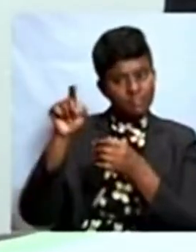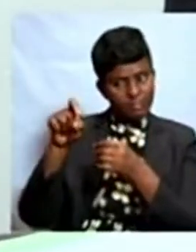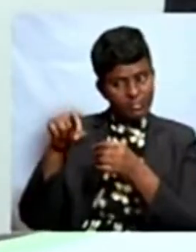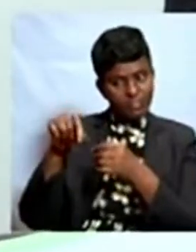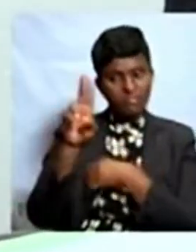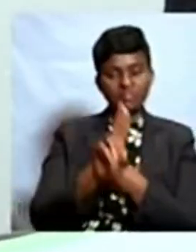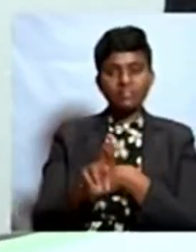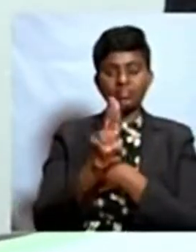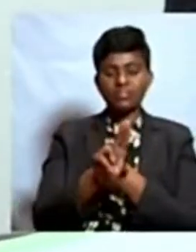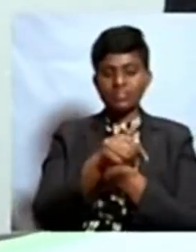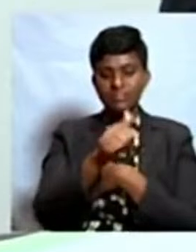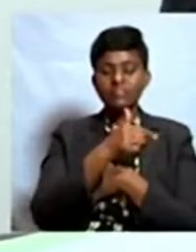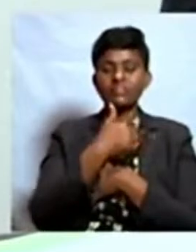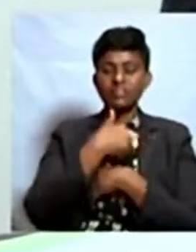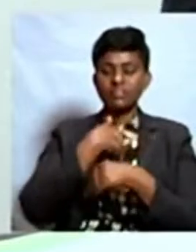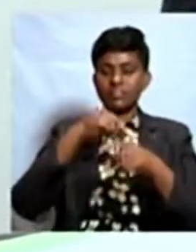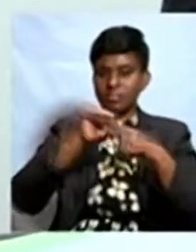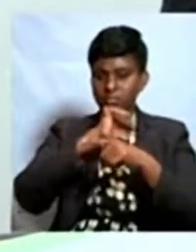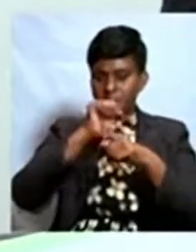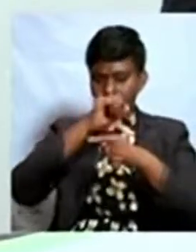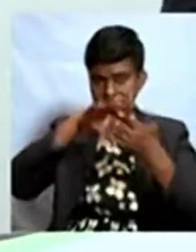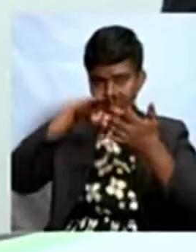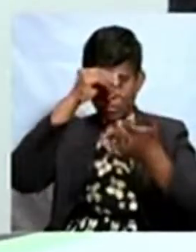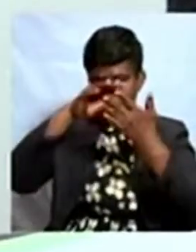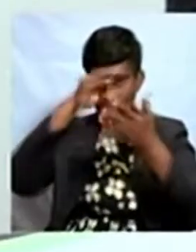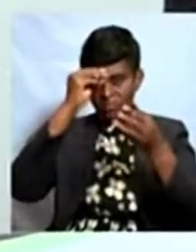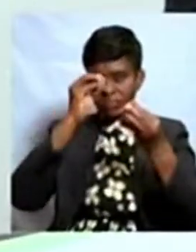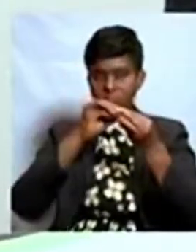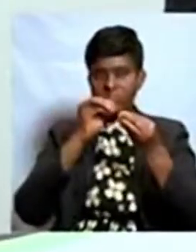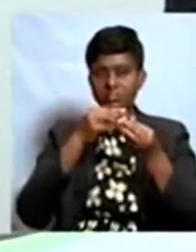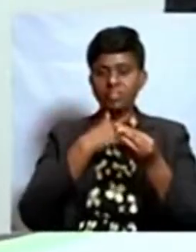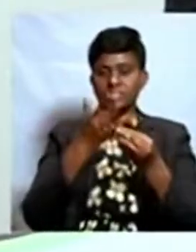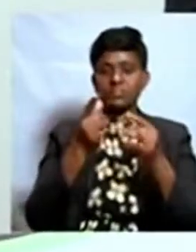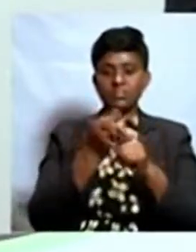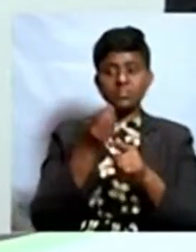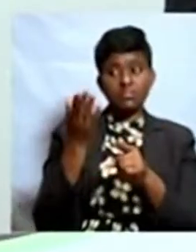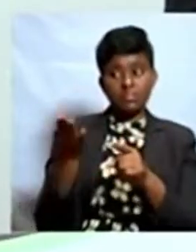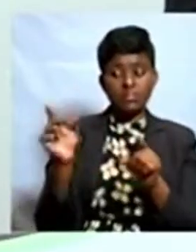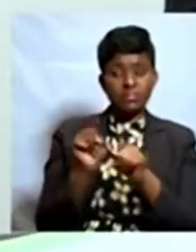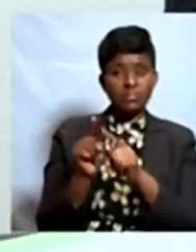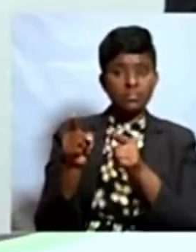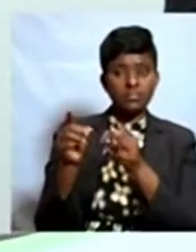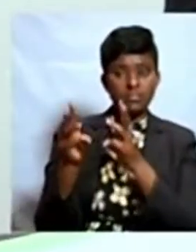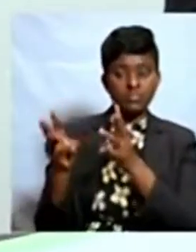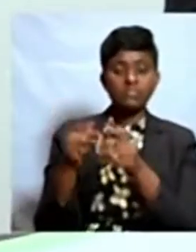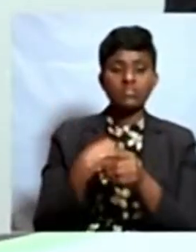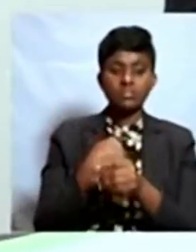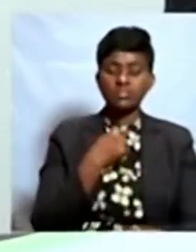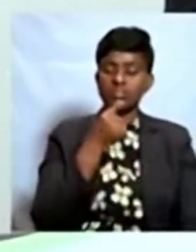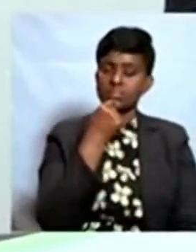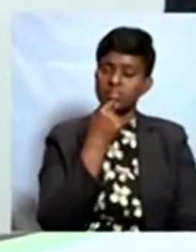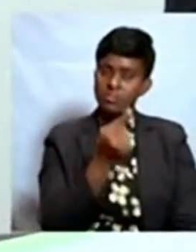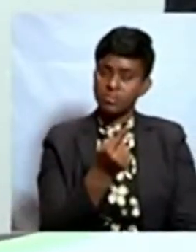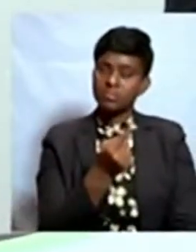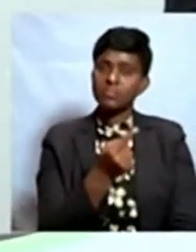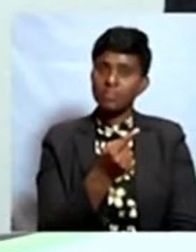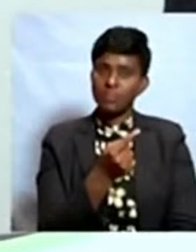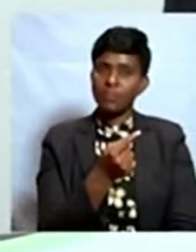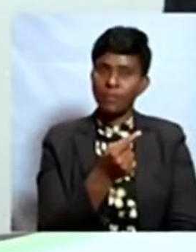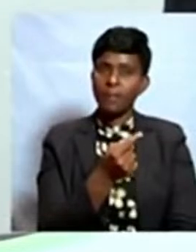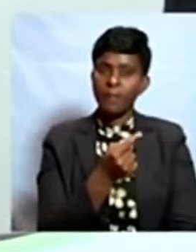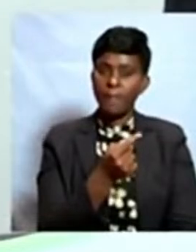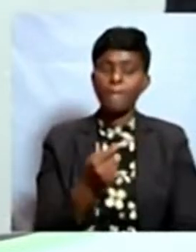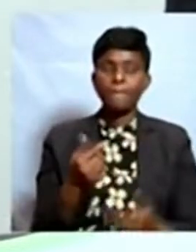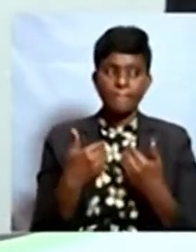to use as they undertake the training. So from that perspective, I would say that there